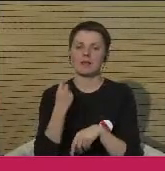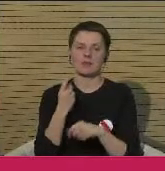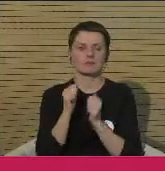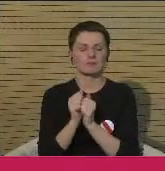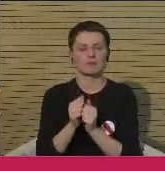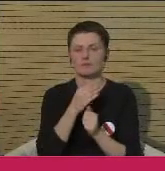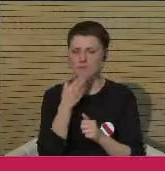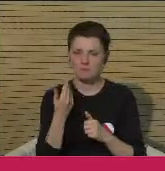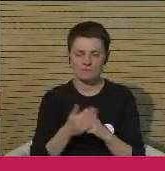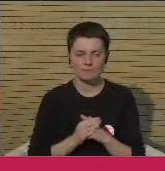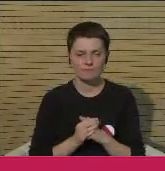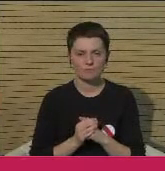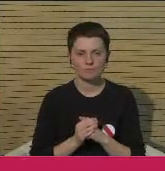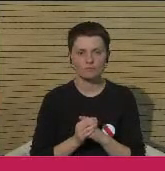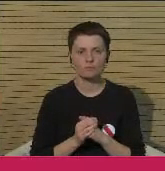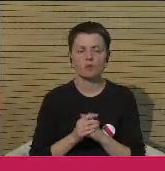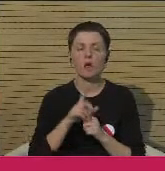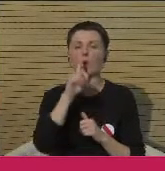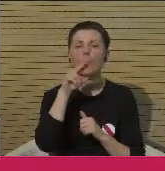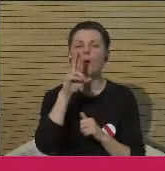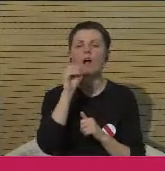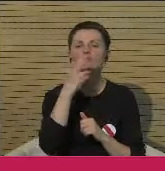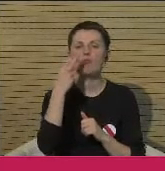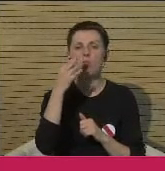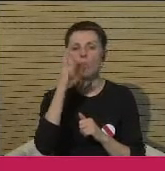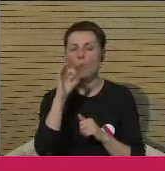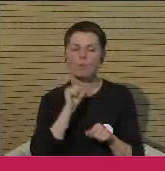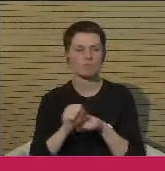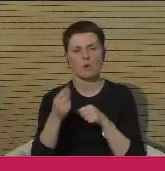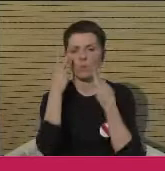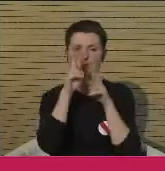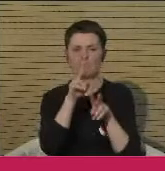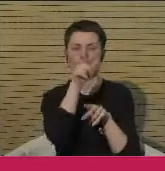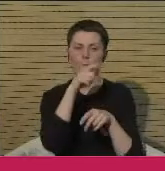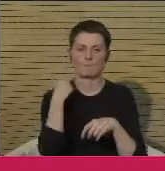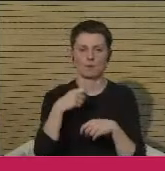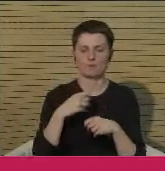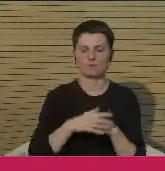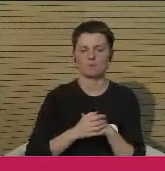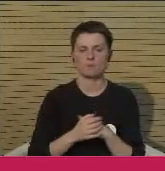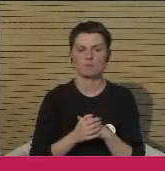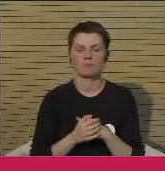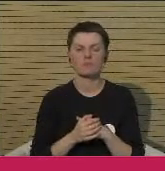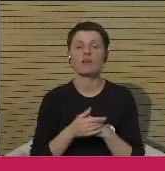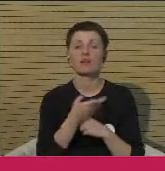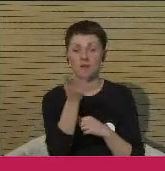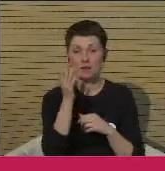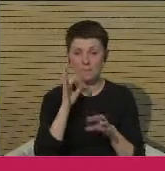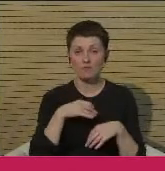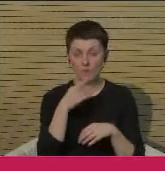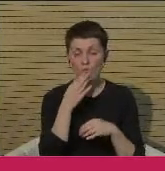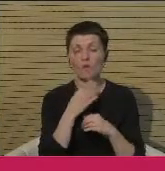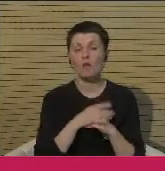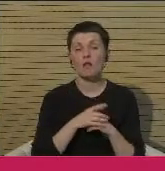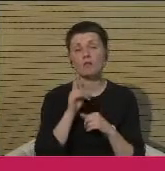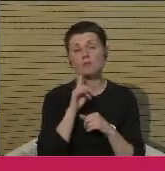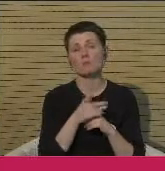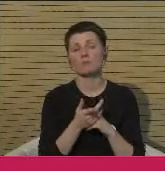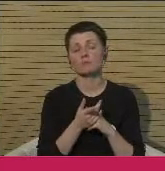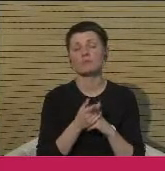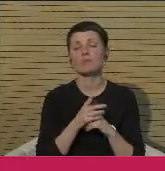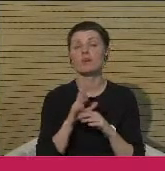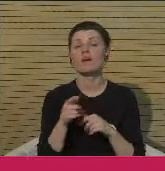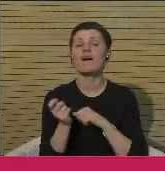So, there is no coherent position of the European Union. Yes, of course, there are political statements against